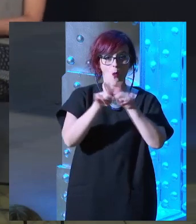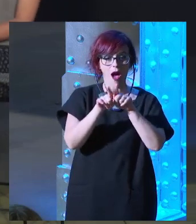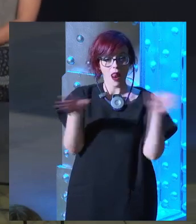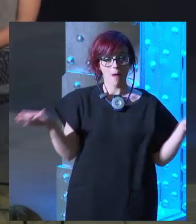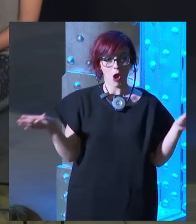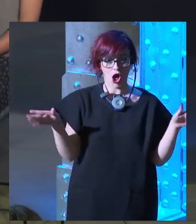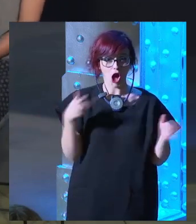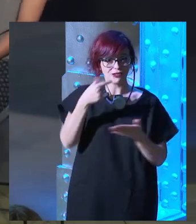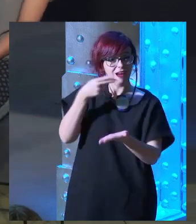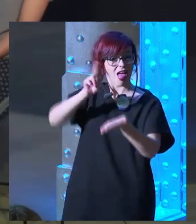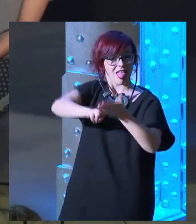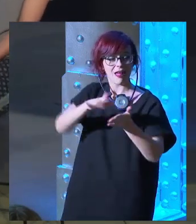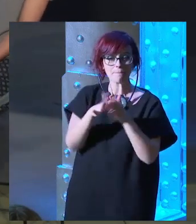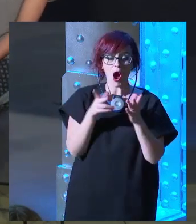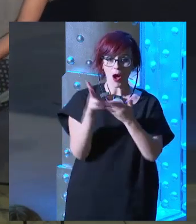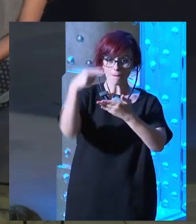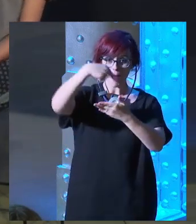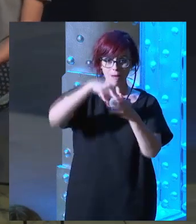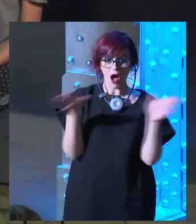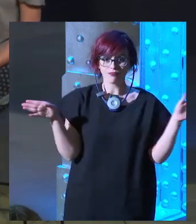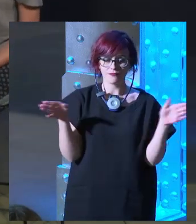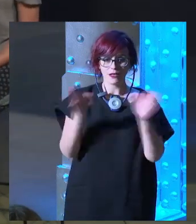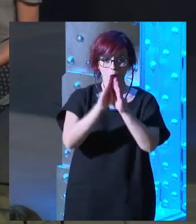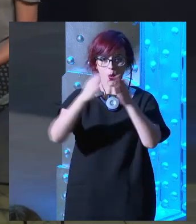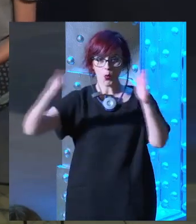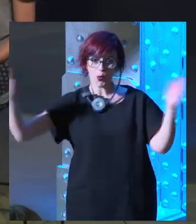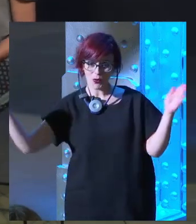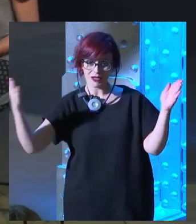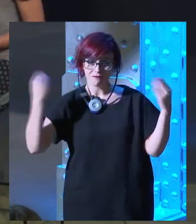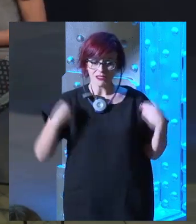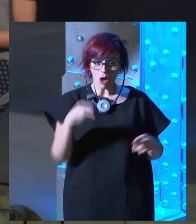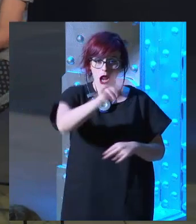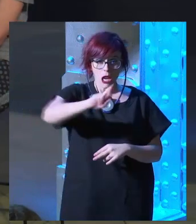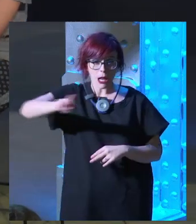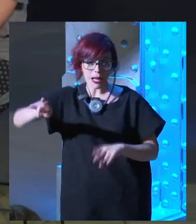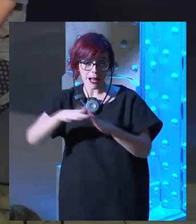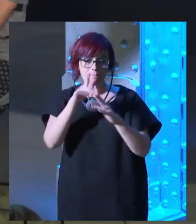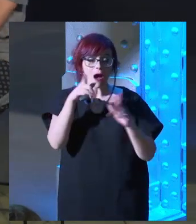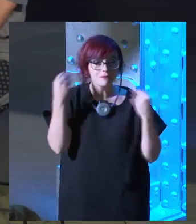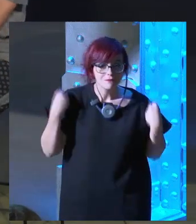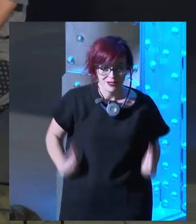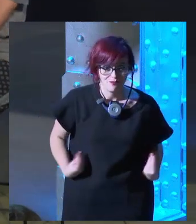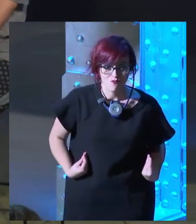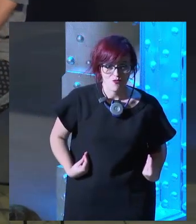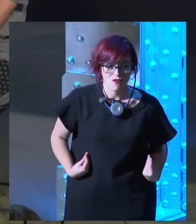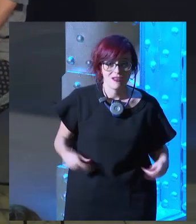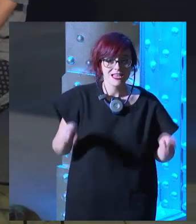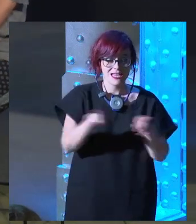could replicate yourself indefinitely once you're uploaded, which in my case is a terrifying thought, and